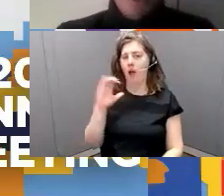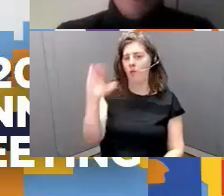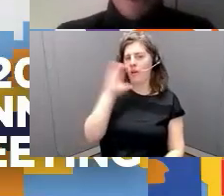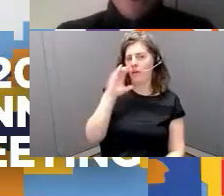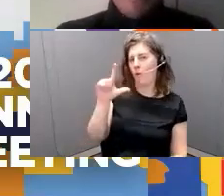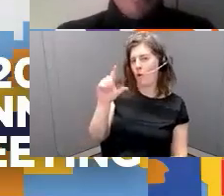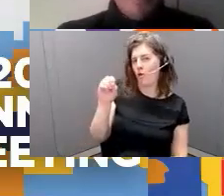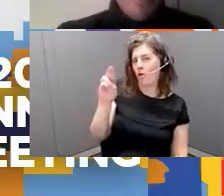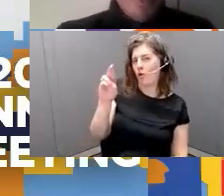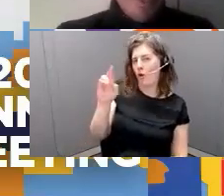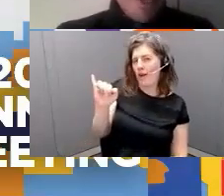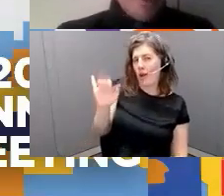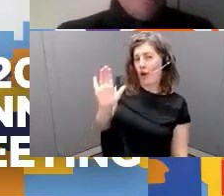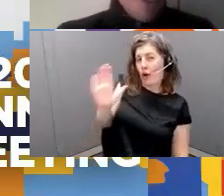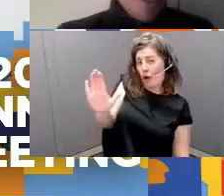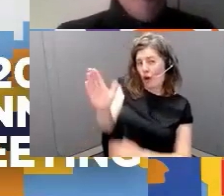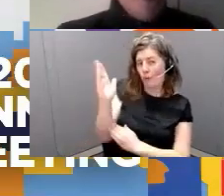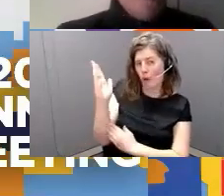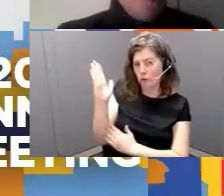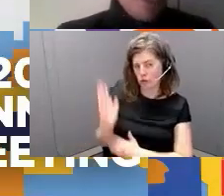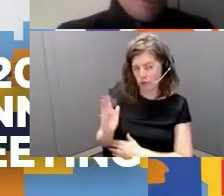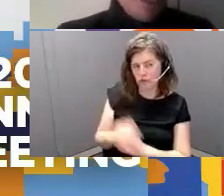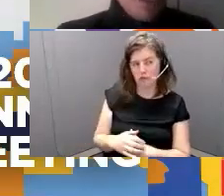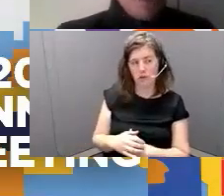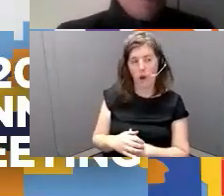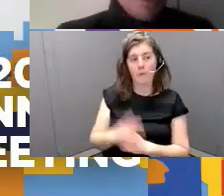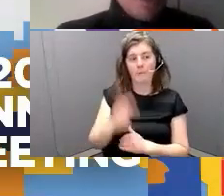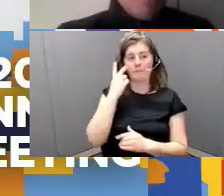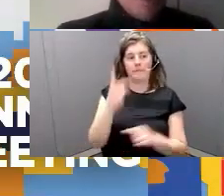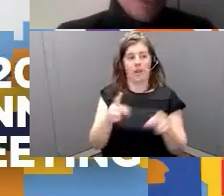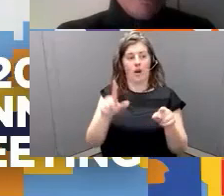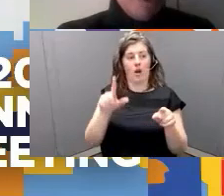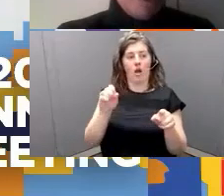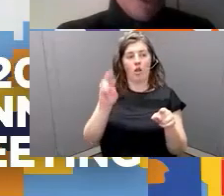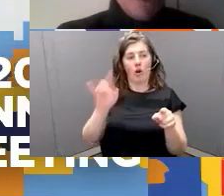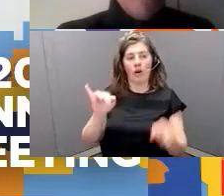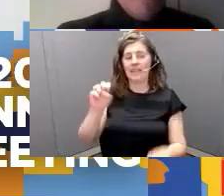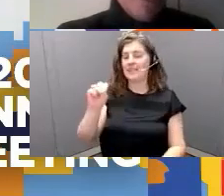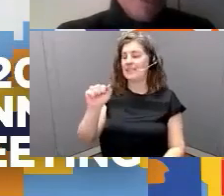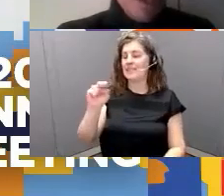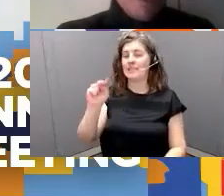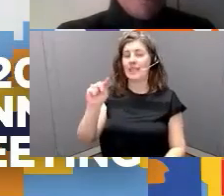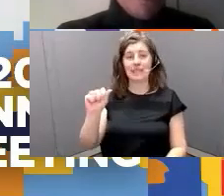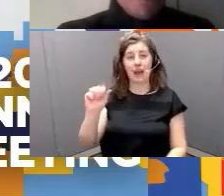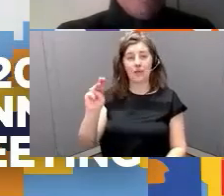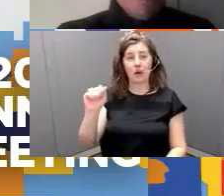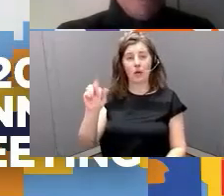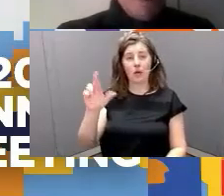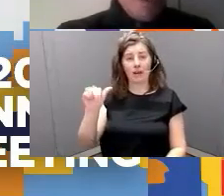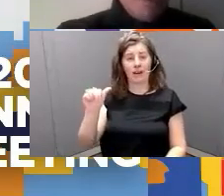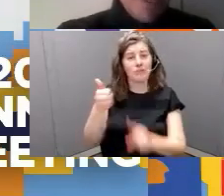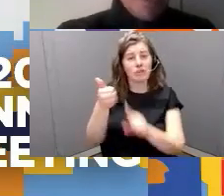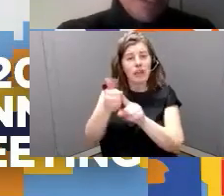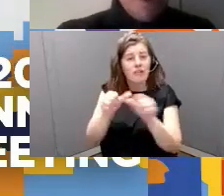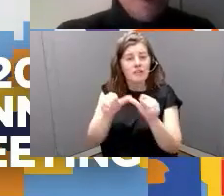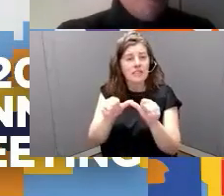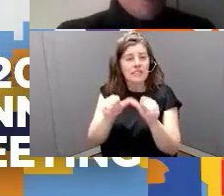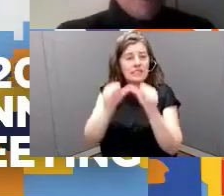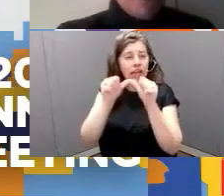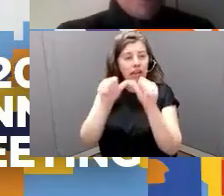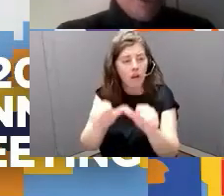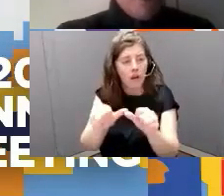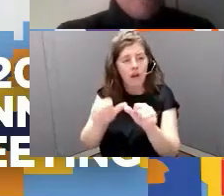Lori's poster. And right here, we can see Lori Santamaria's poster about sustainable